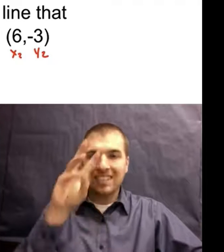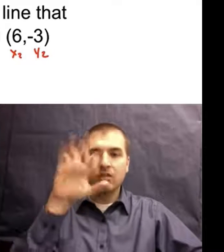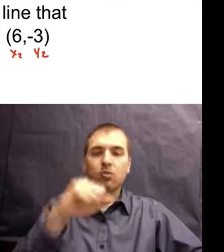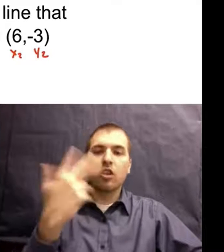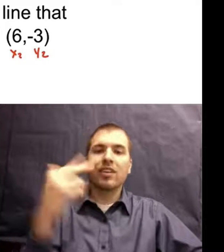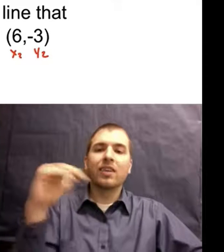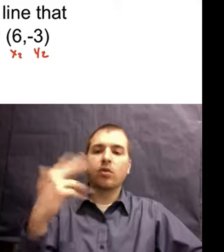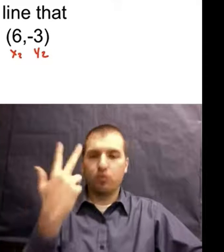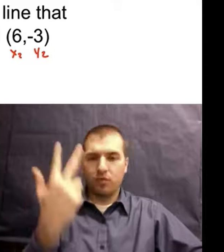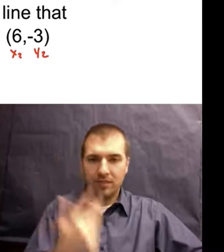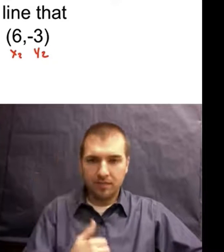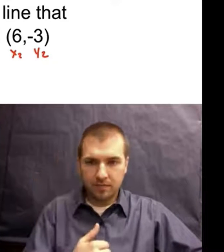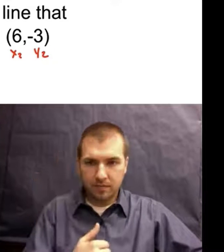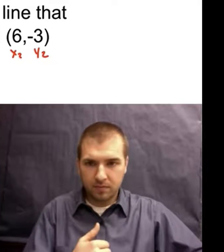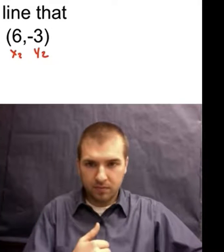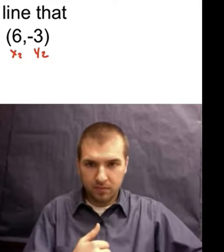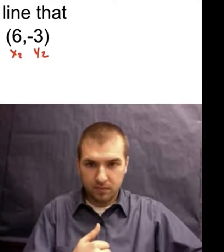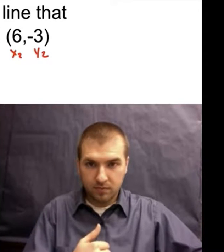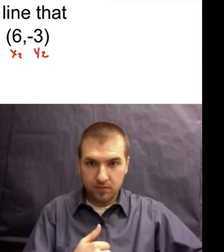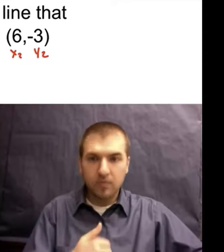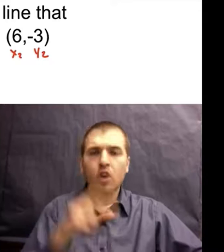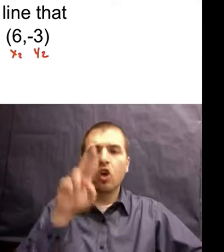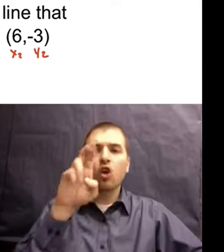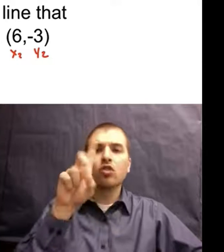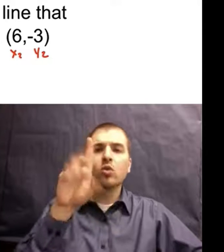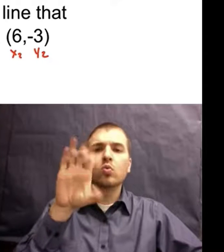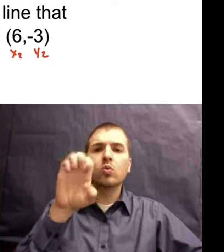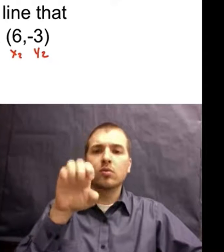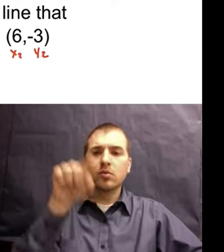negative 3 over 3.